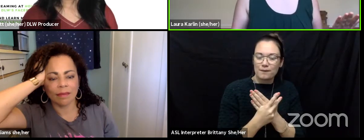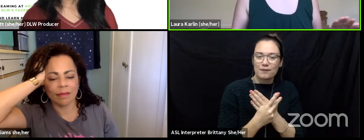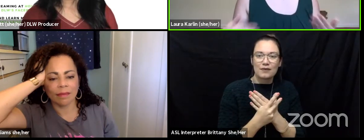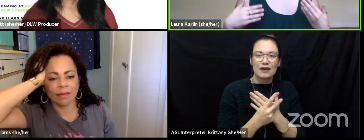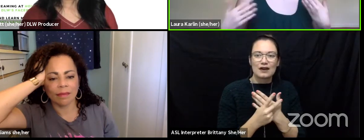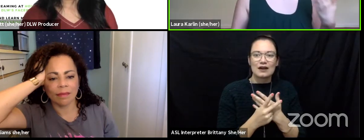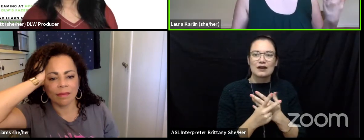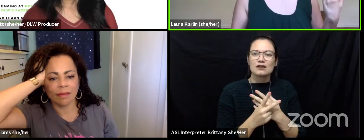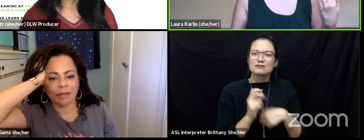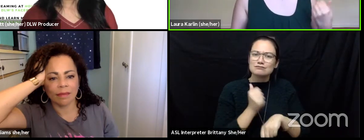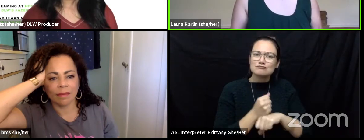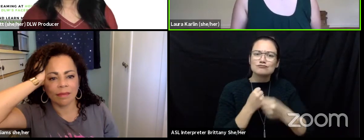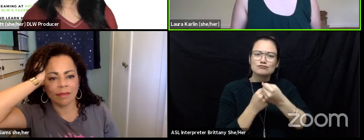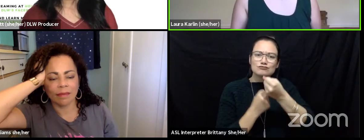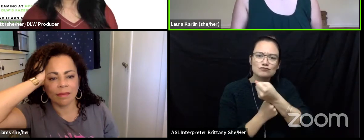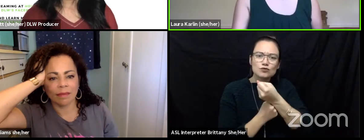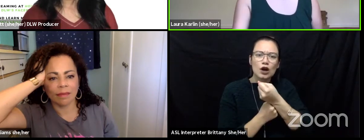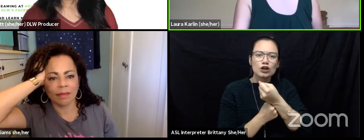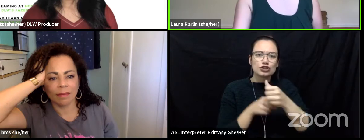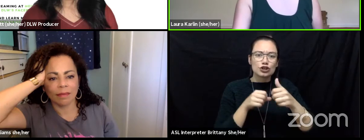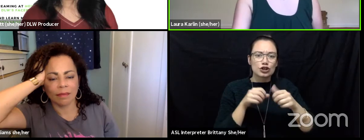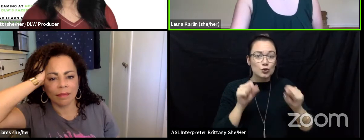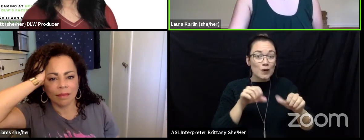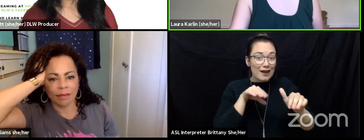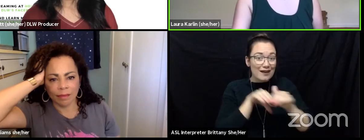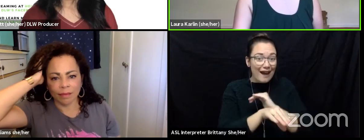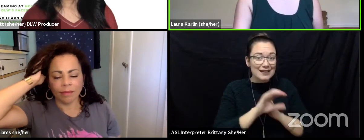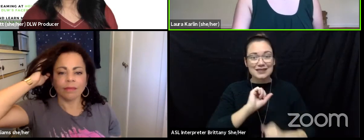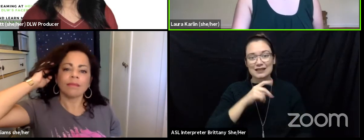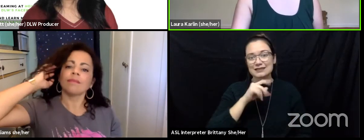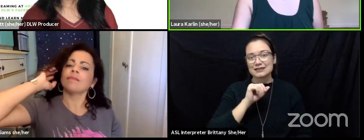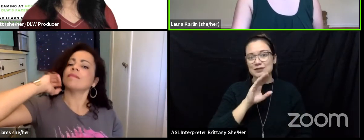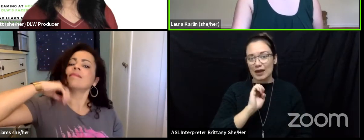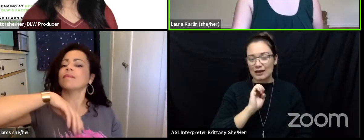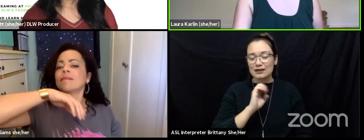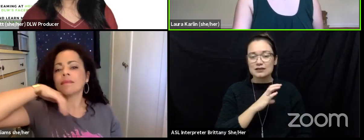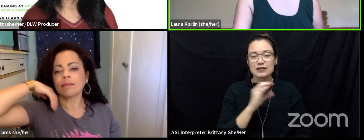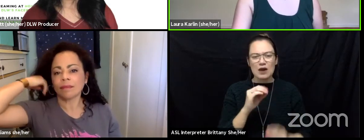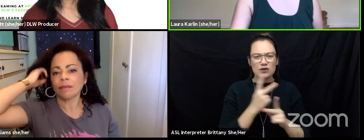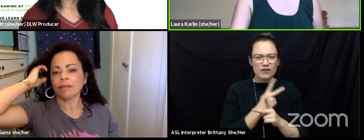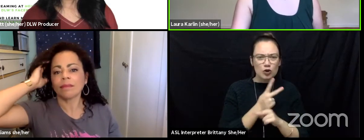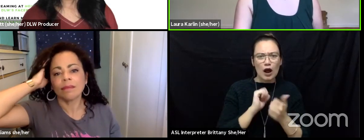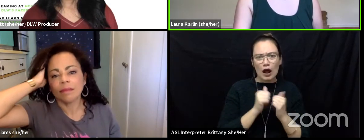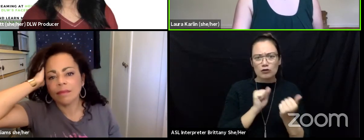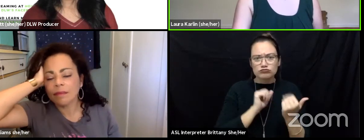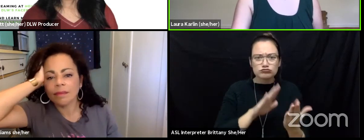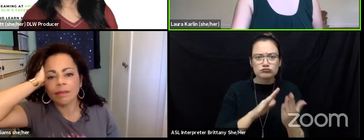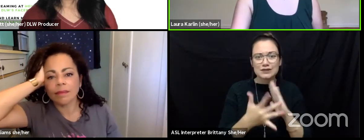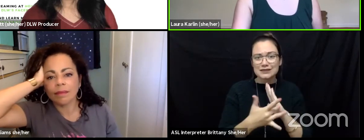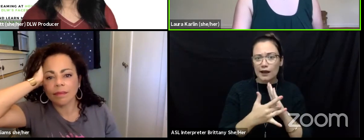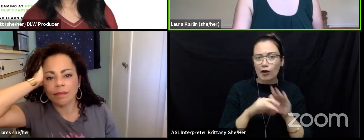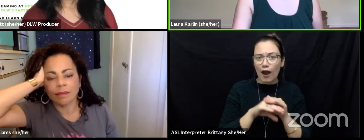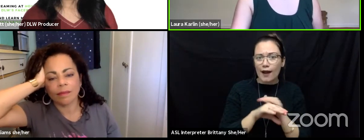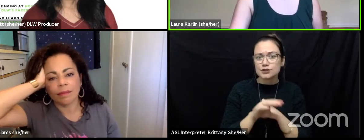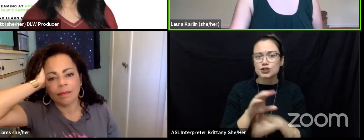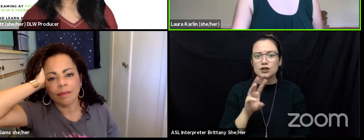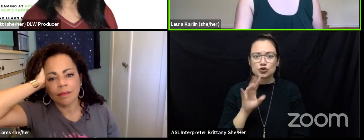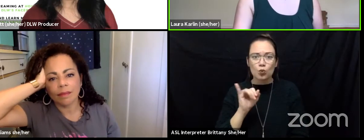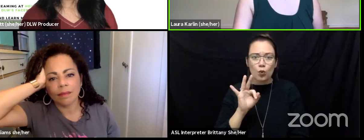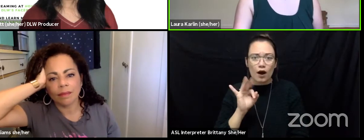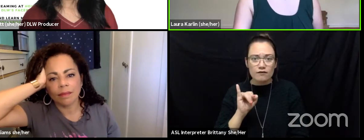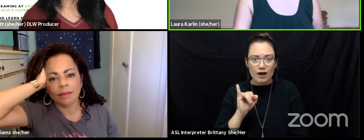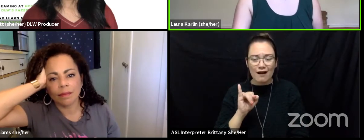creating the structure that allows them into the space. And we're looking at ways to address, you know, technological access and Wi-Fi,